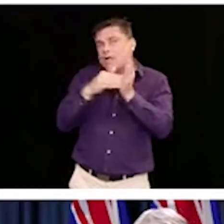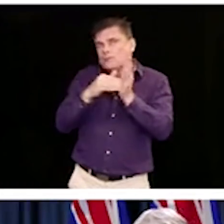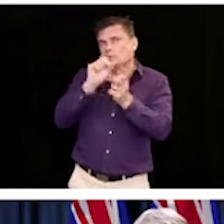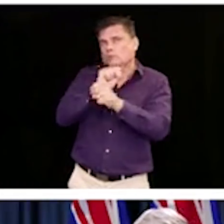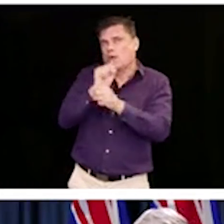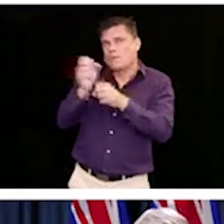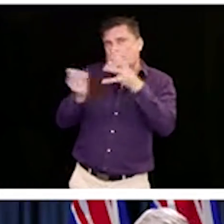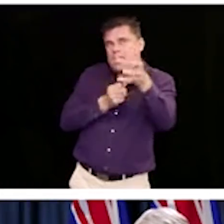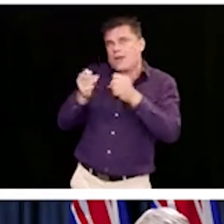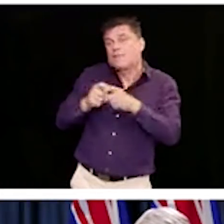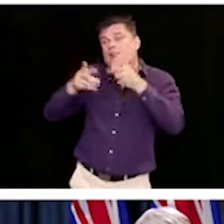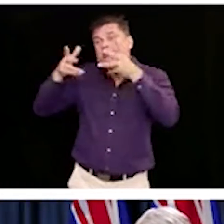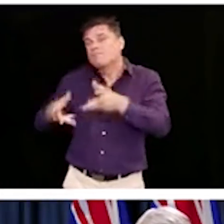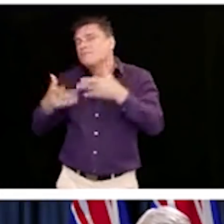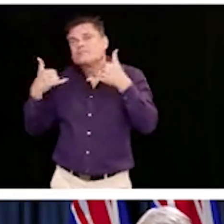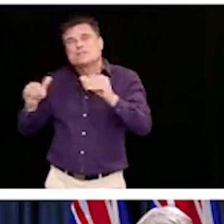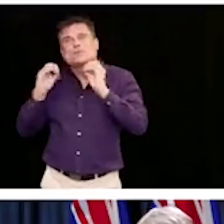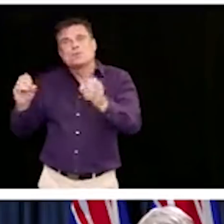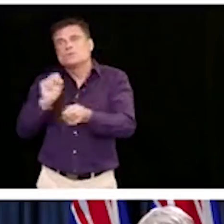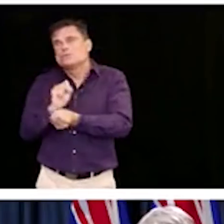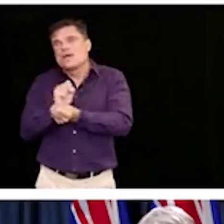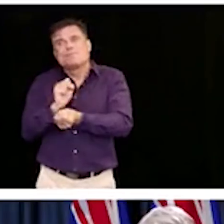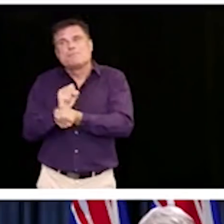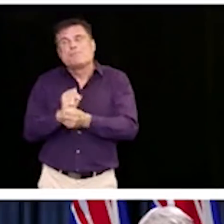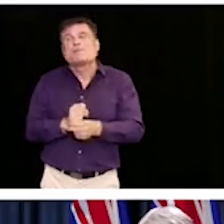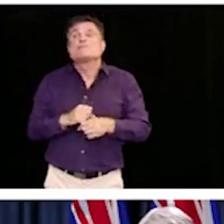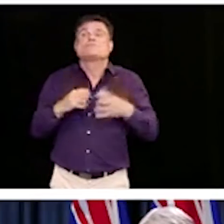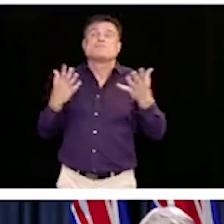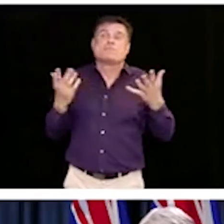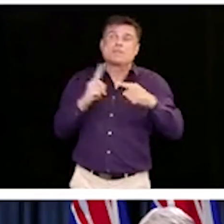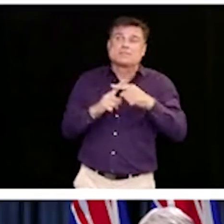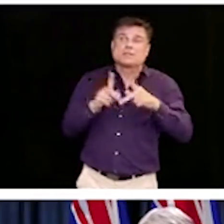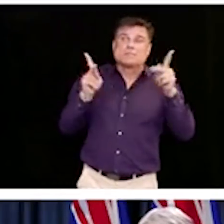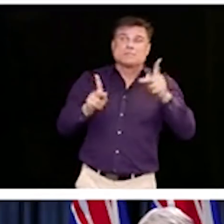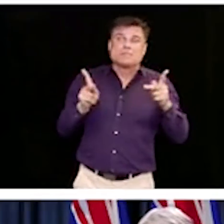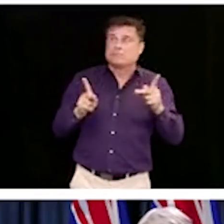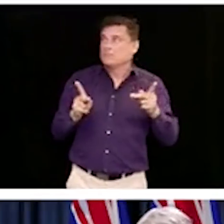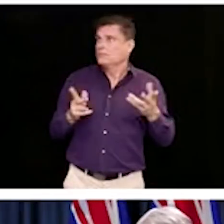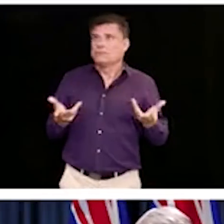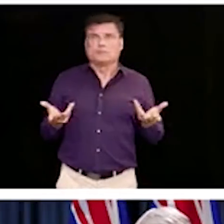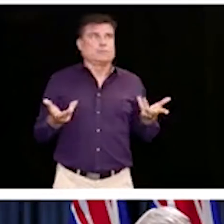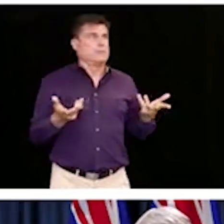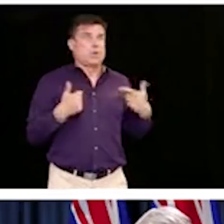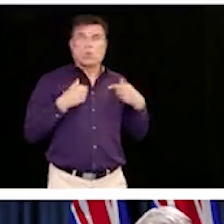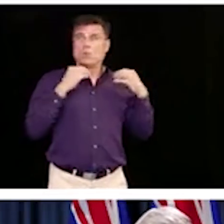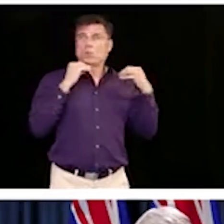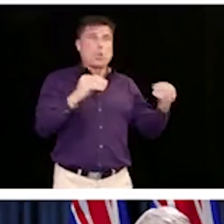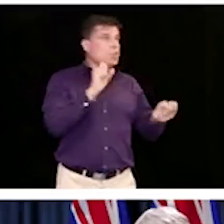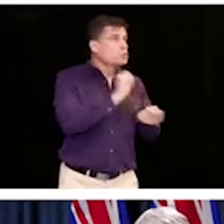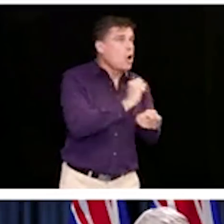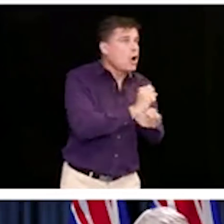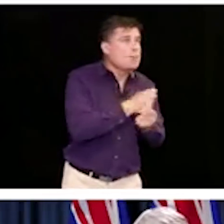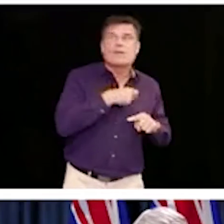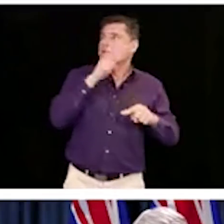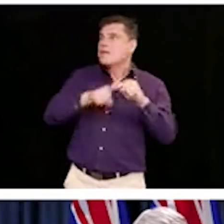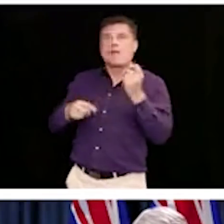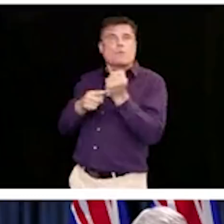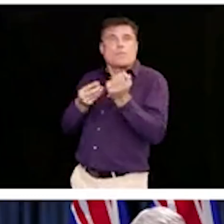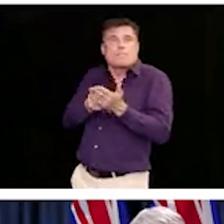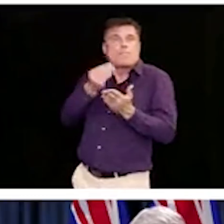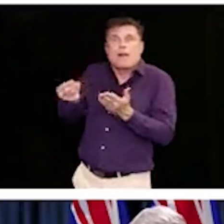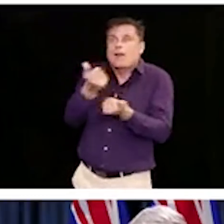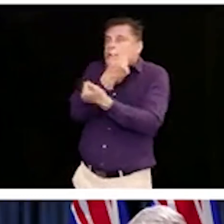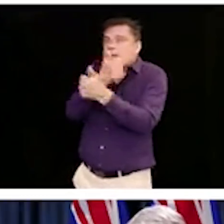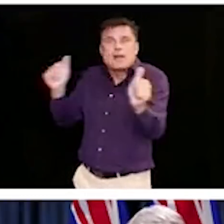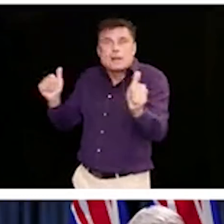Consumer spending, of course, has been impacted by job losses, lower income, and the temporary closure of some retail stores.